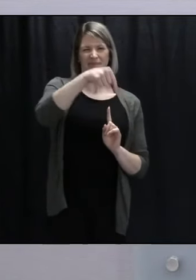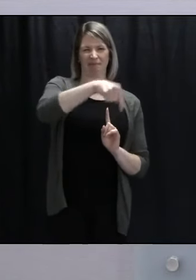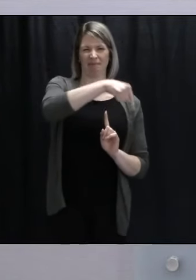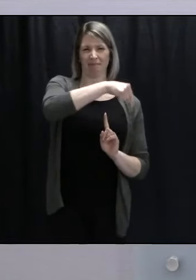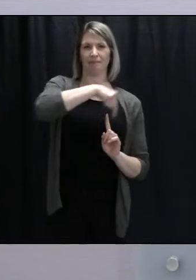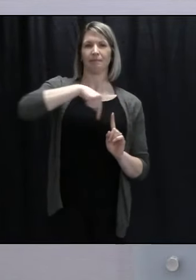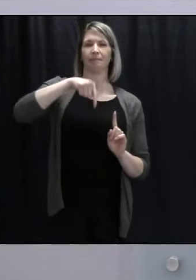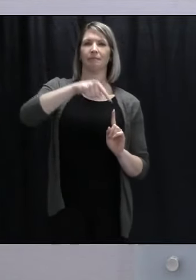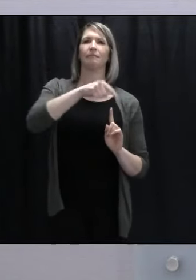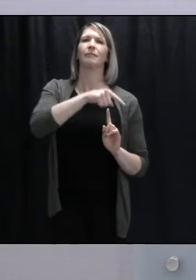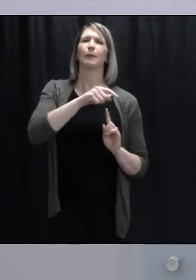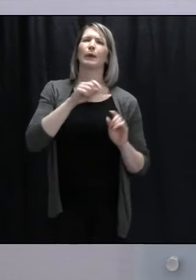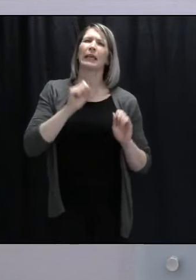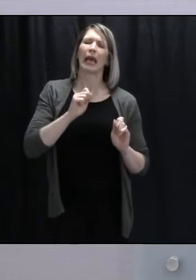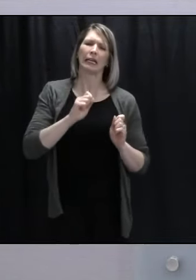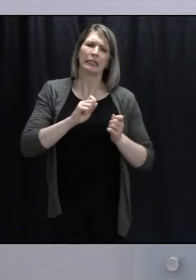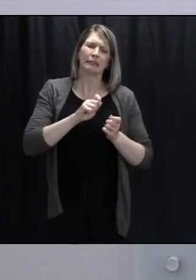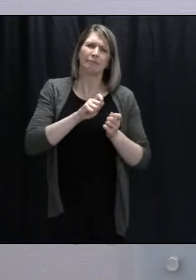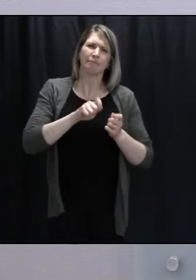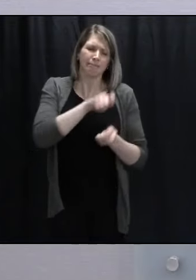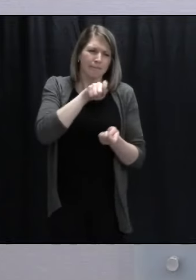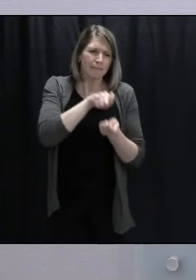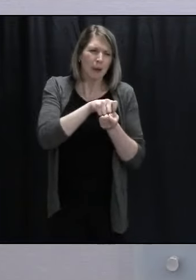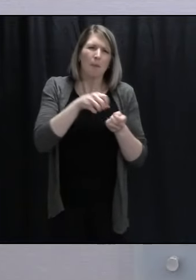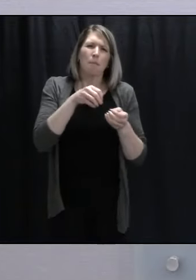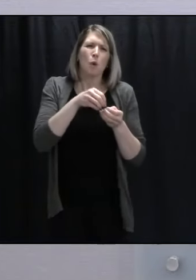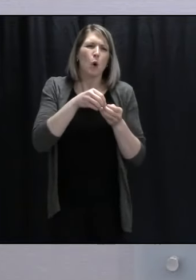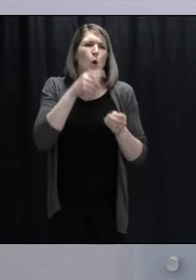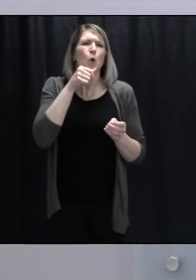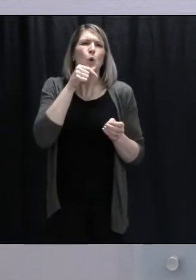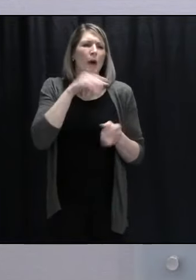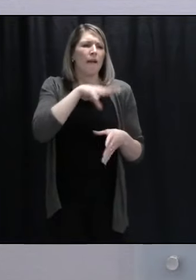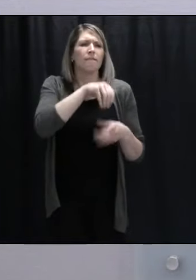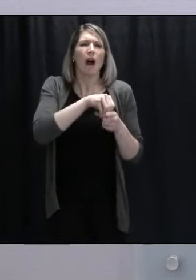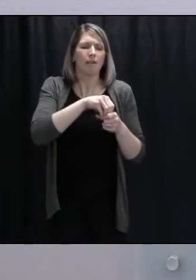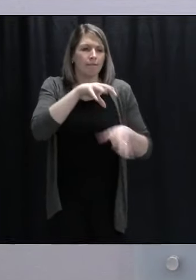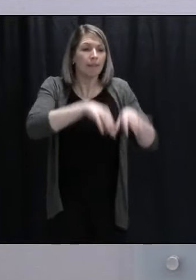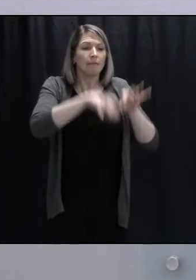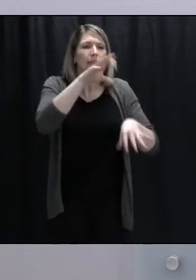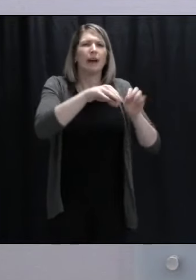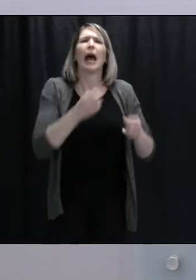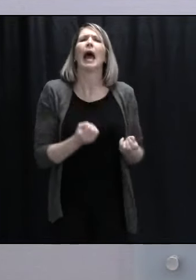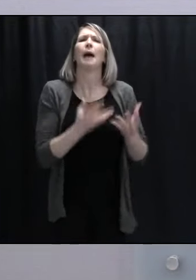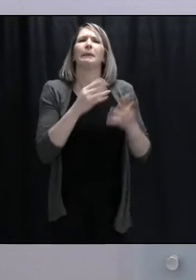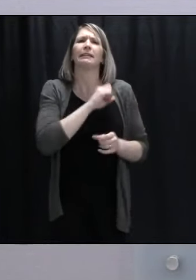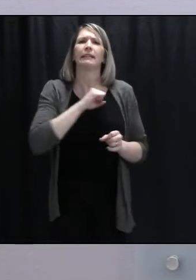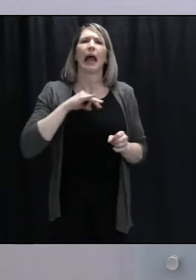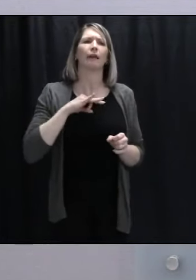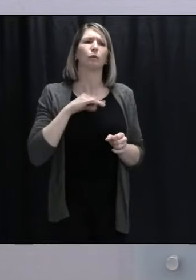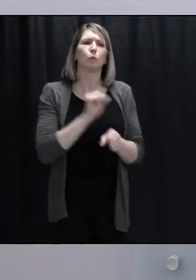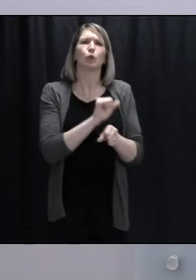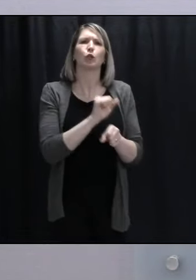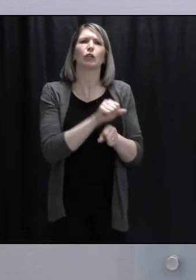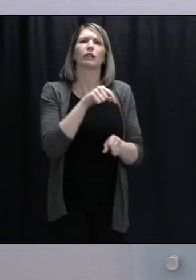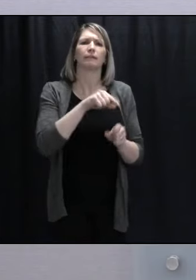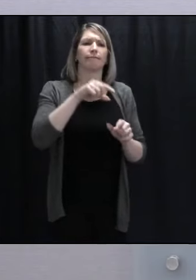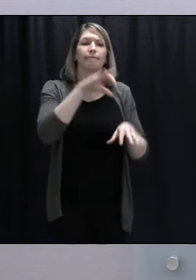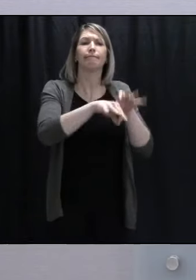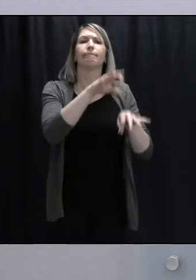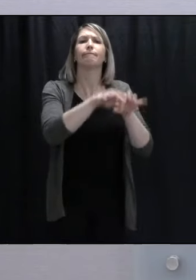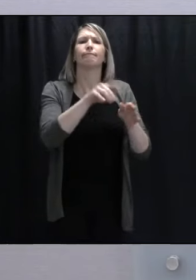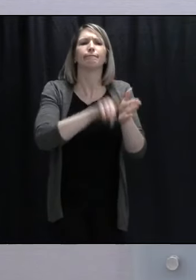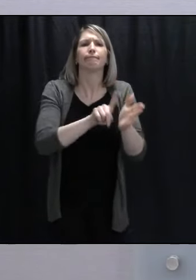specific about kind of the number of people that are working on contact tracing in a range of, dozens to hundreds on a given day, and